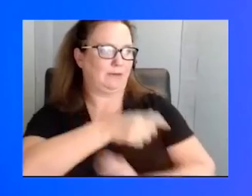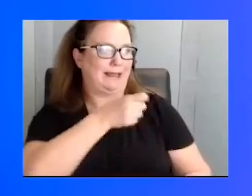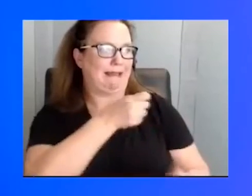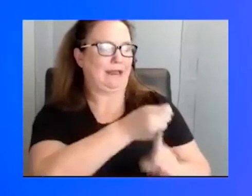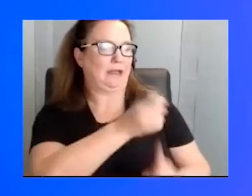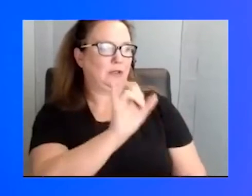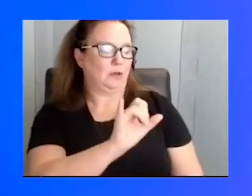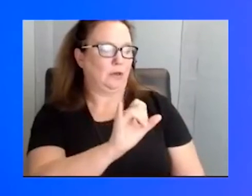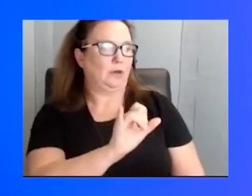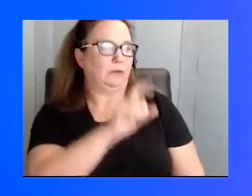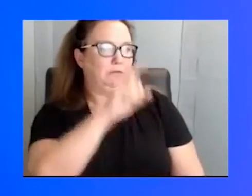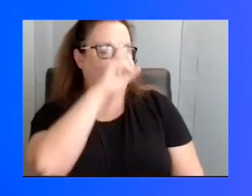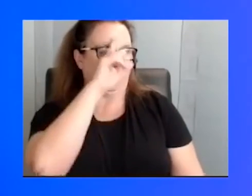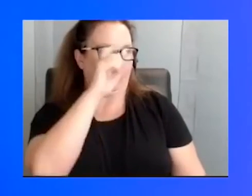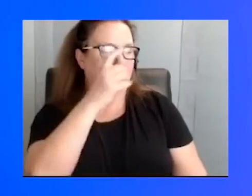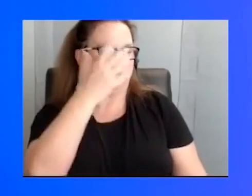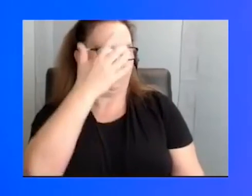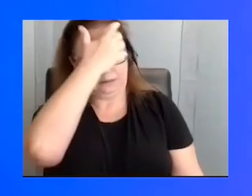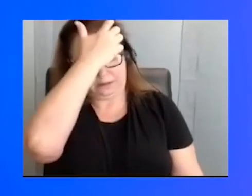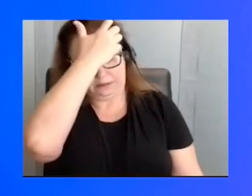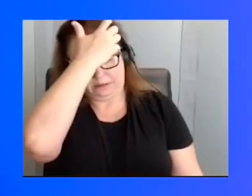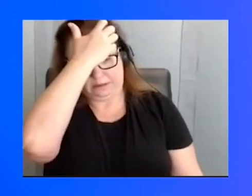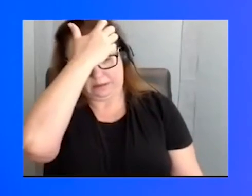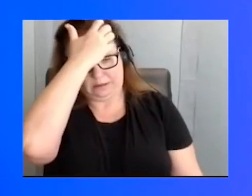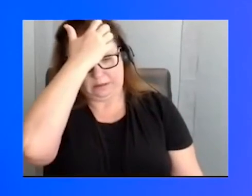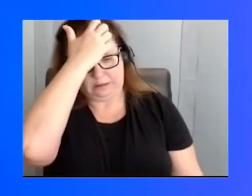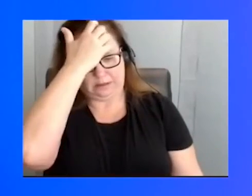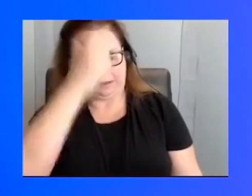was because of either